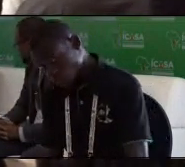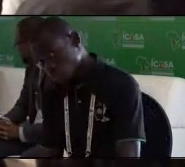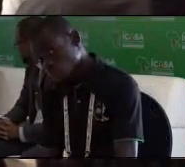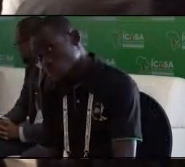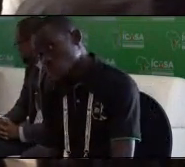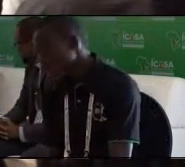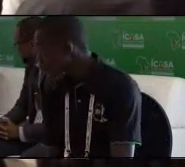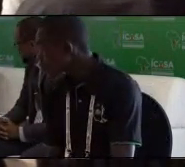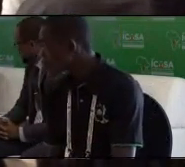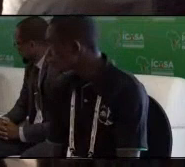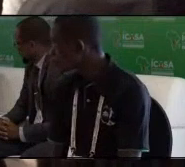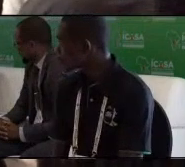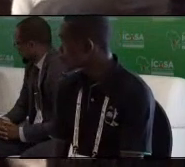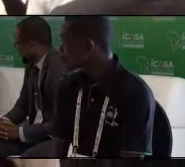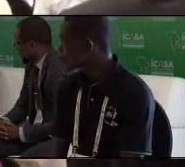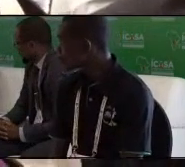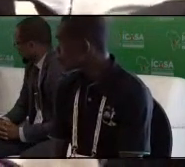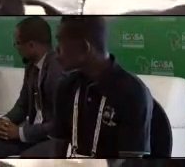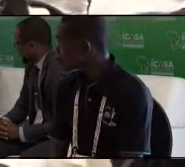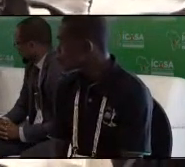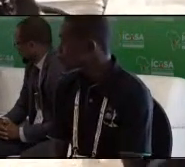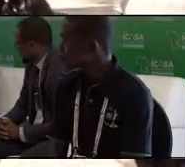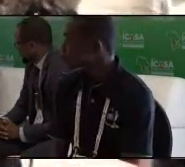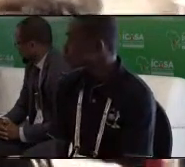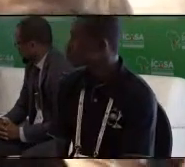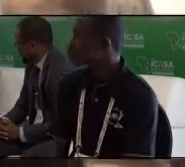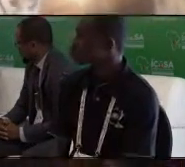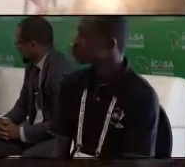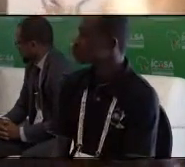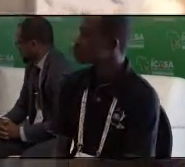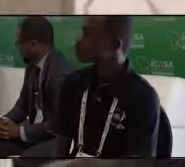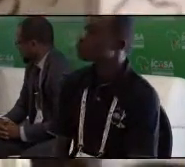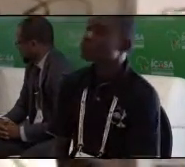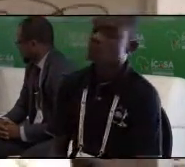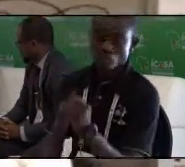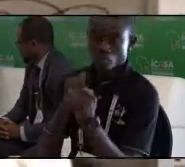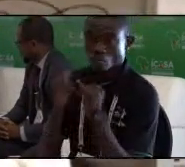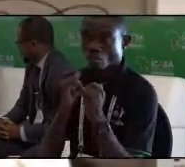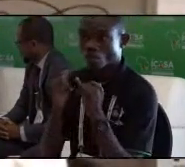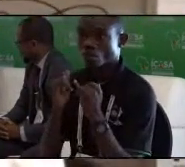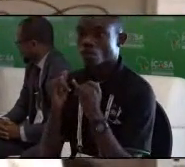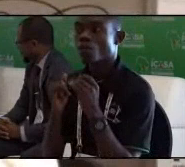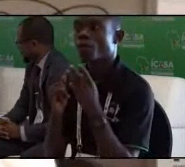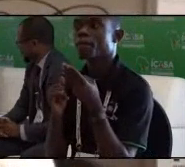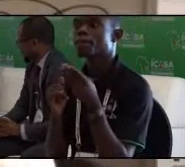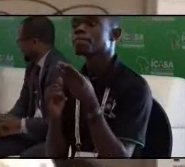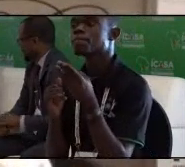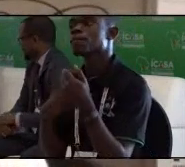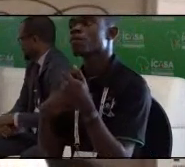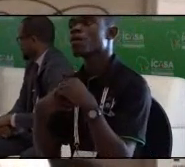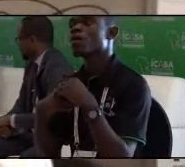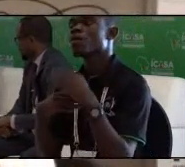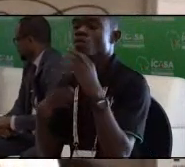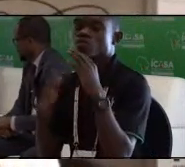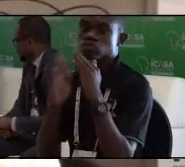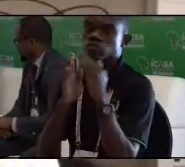Maybe the issue of the pull and then push. For the public sector,